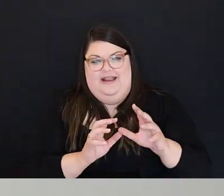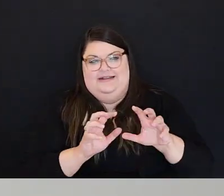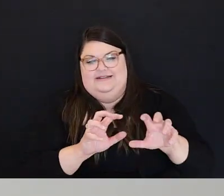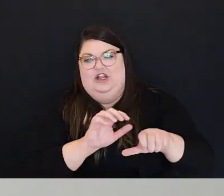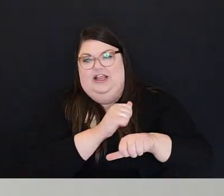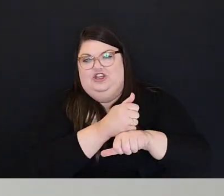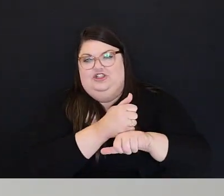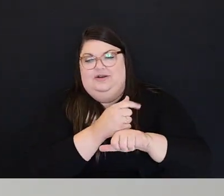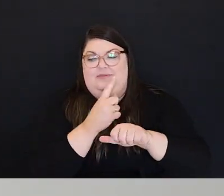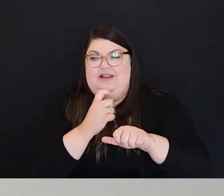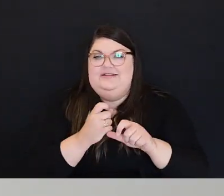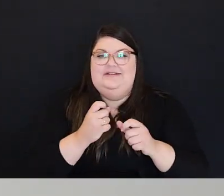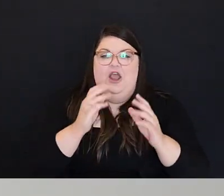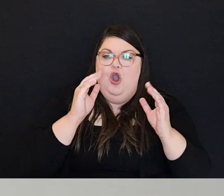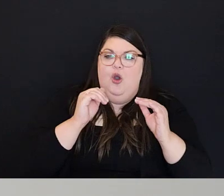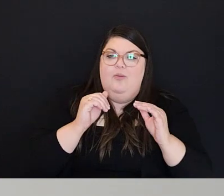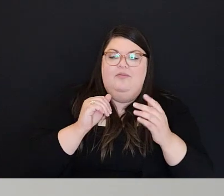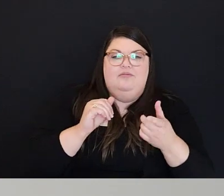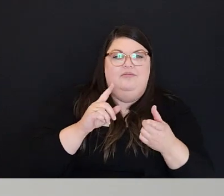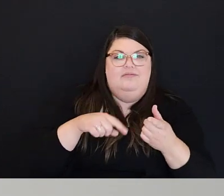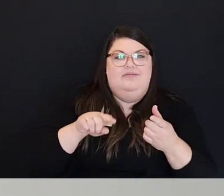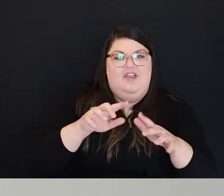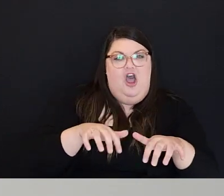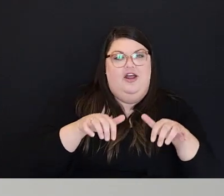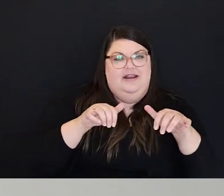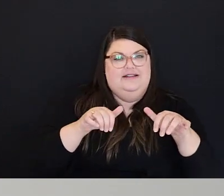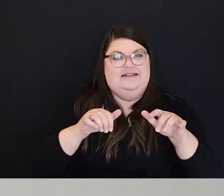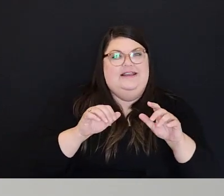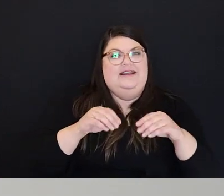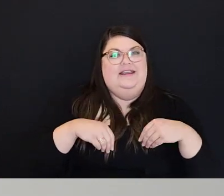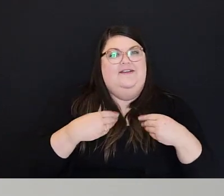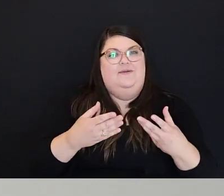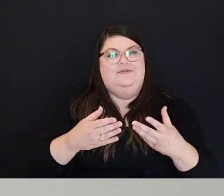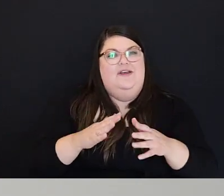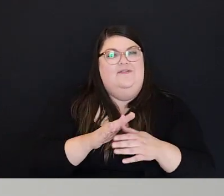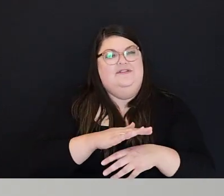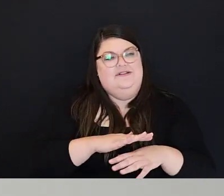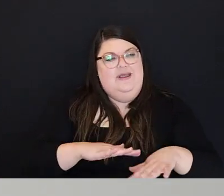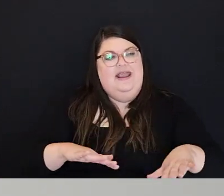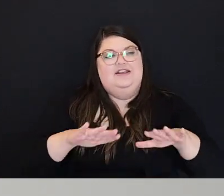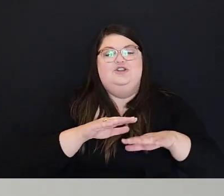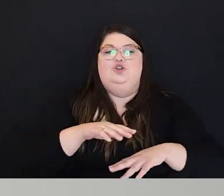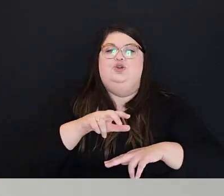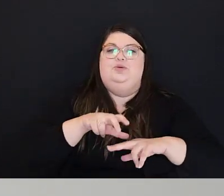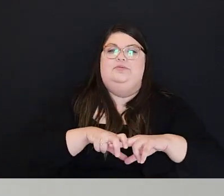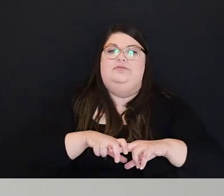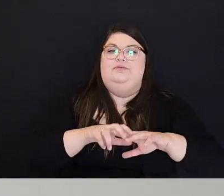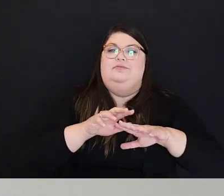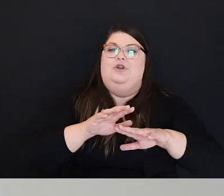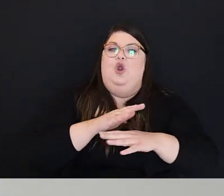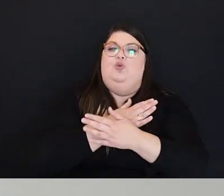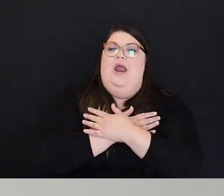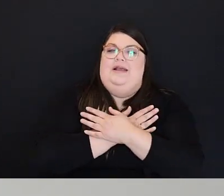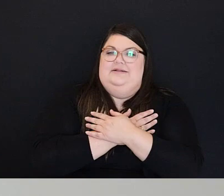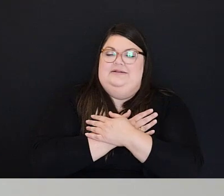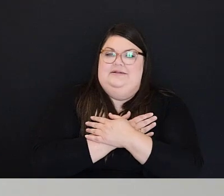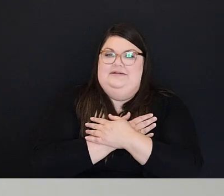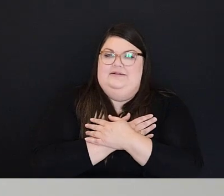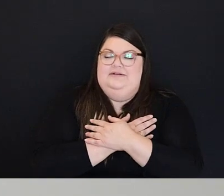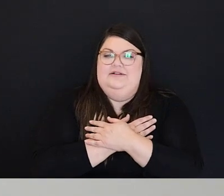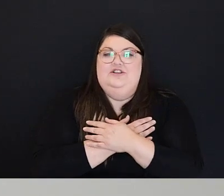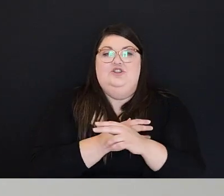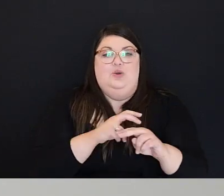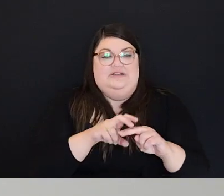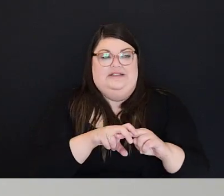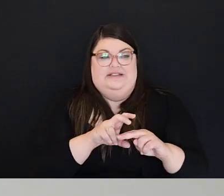really hope for the audience to also give themselves space to rest and really sit with the work. So seating devices have